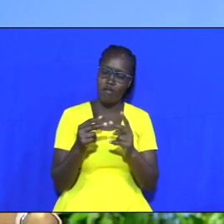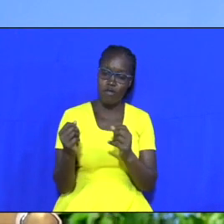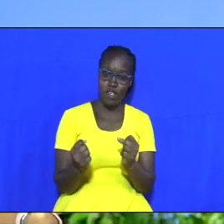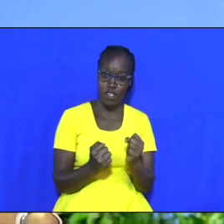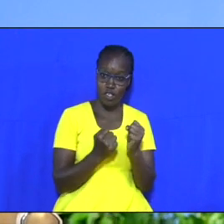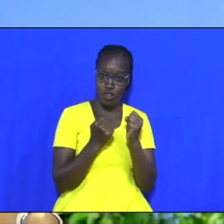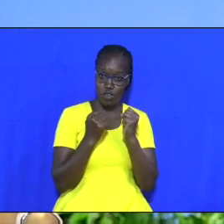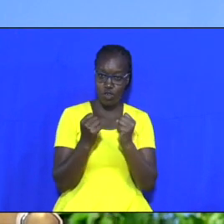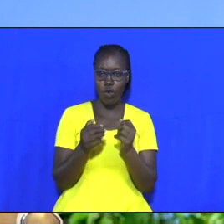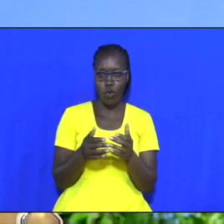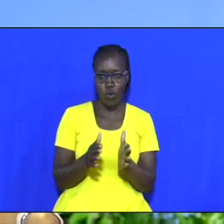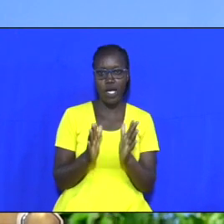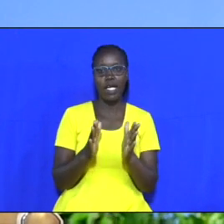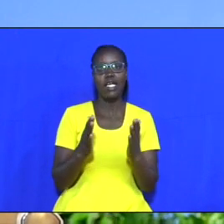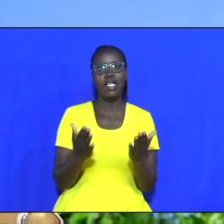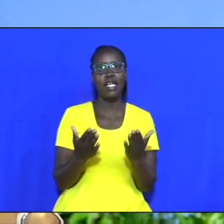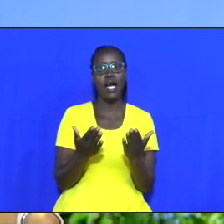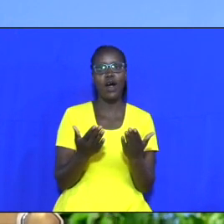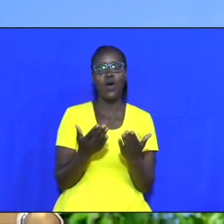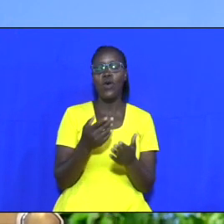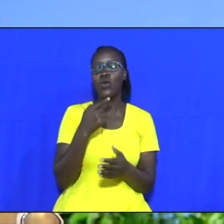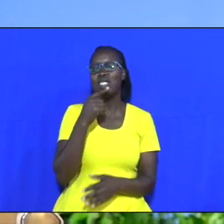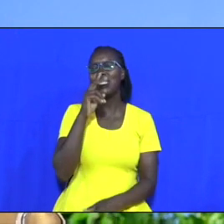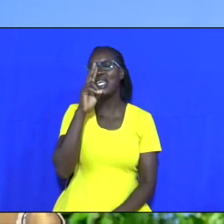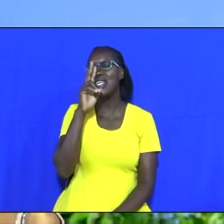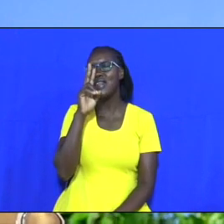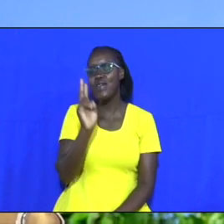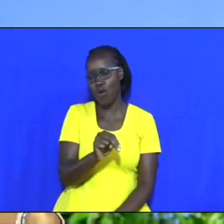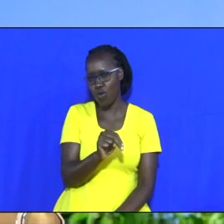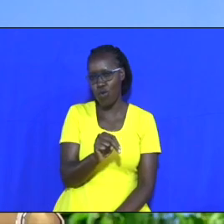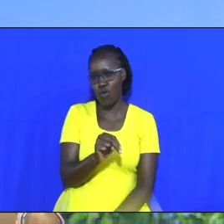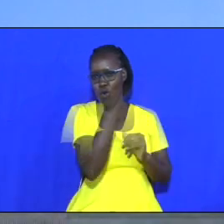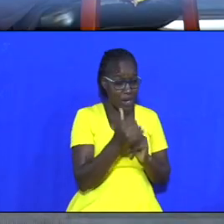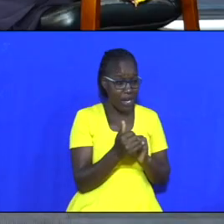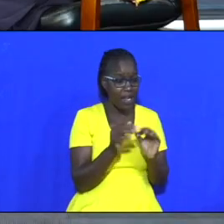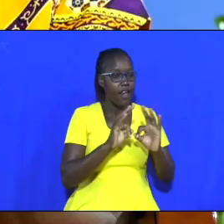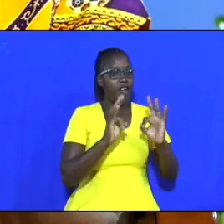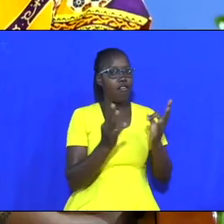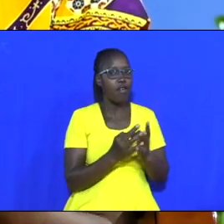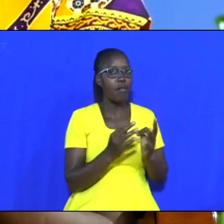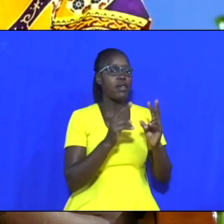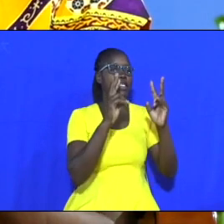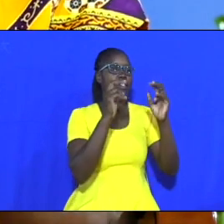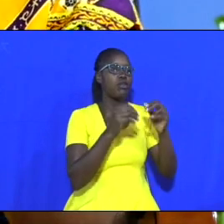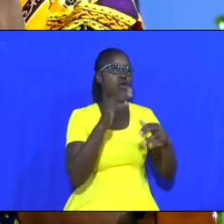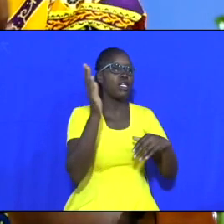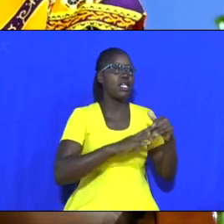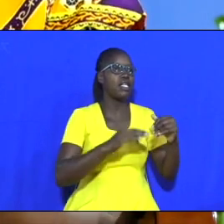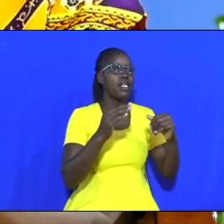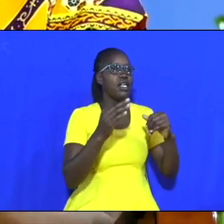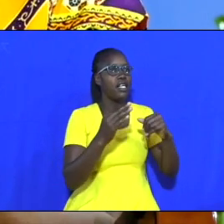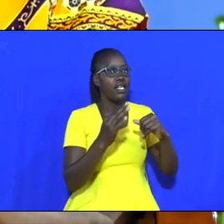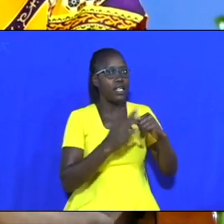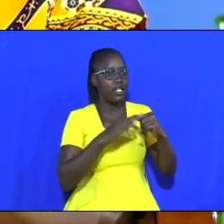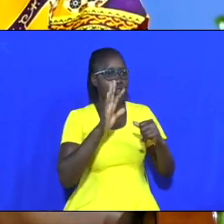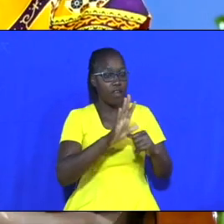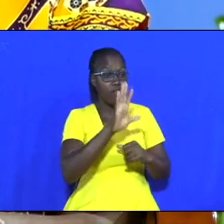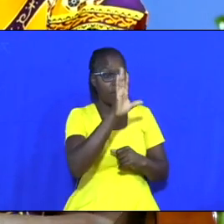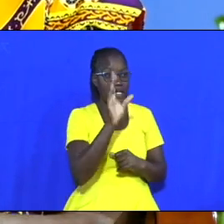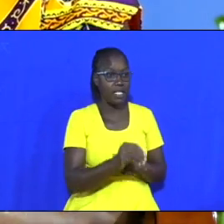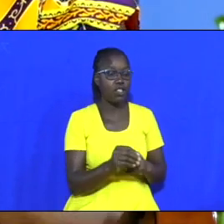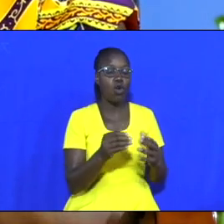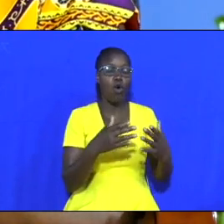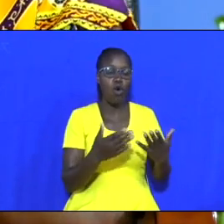way, we want to say no. No to child abuse. More than 85, actually 90% and above